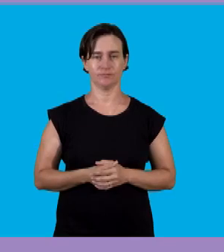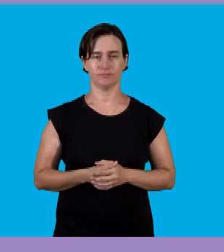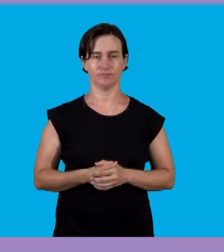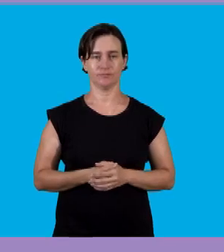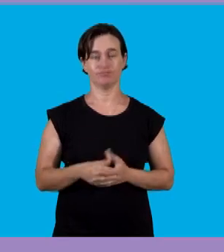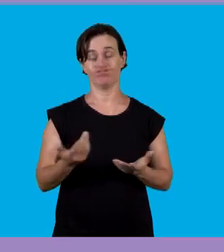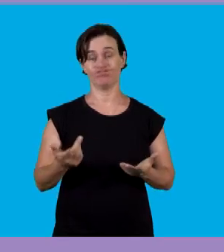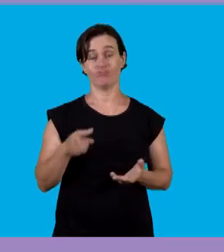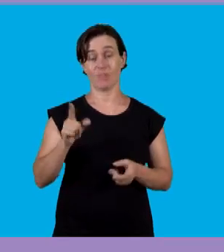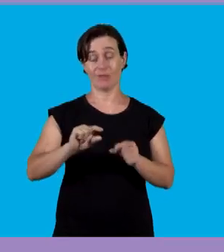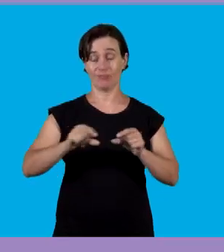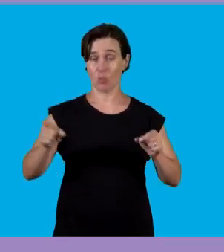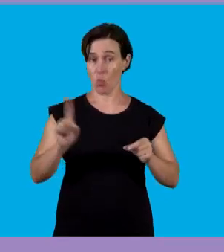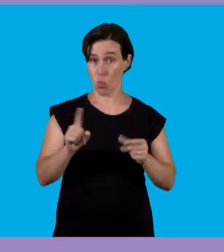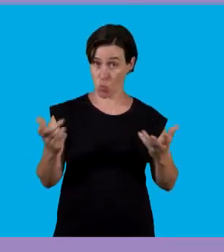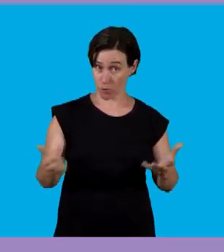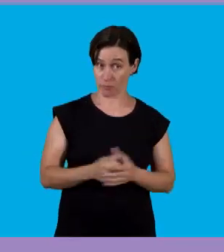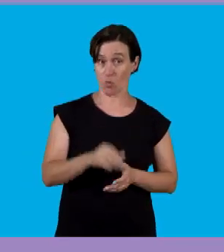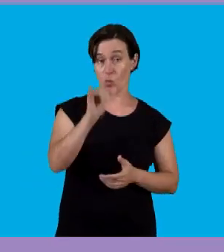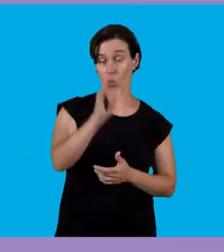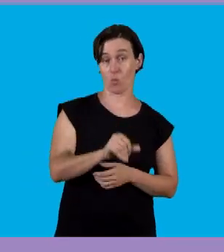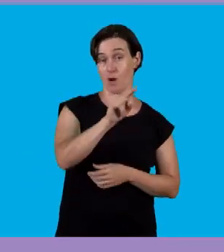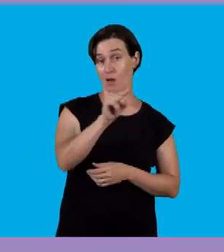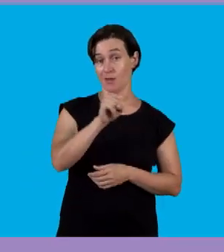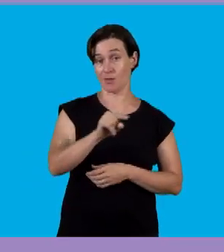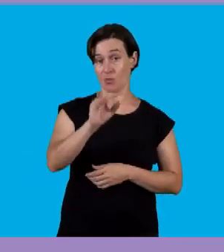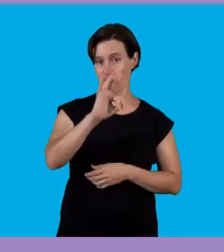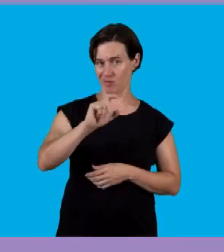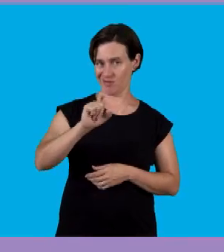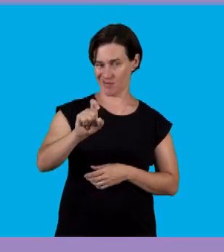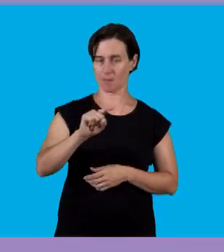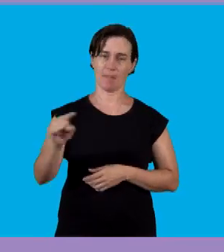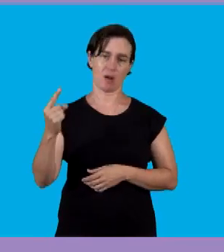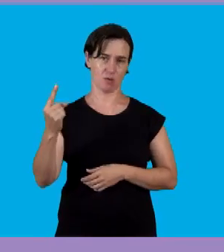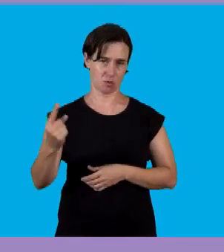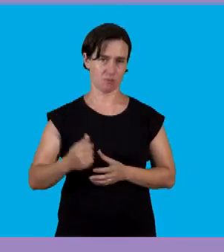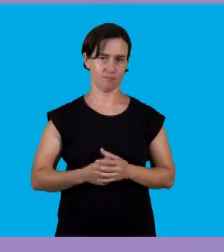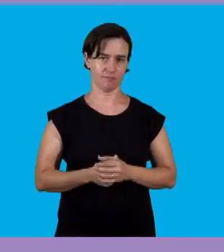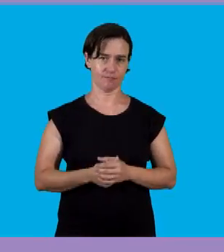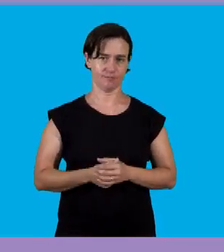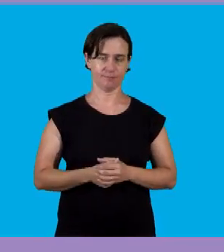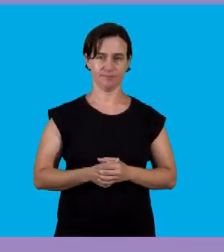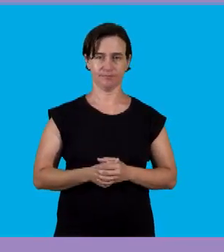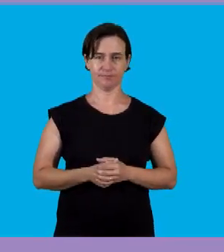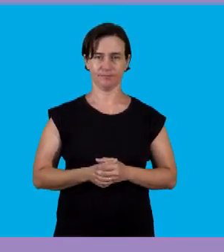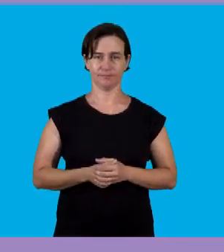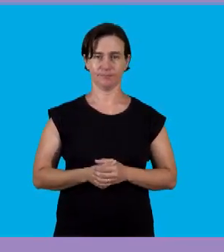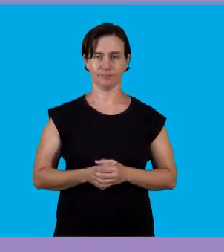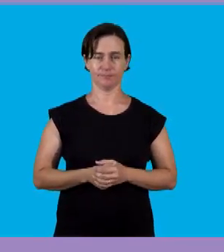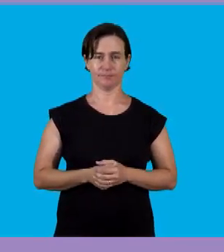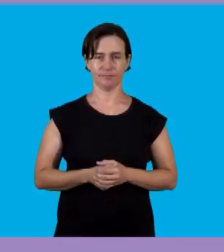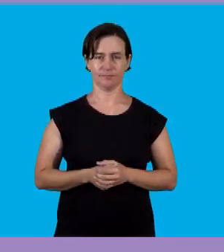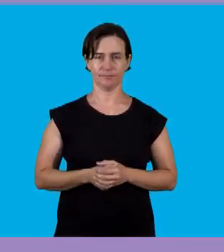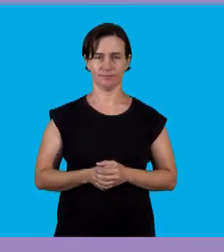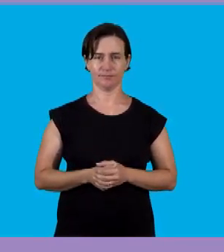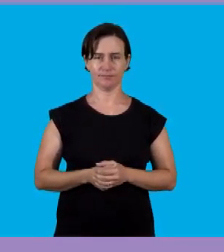that means our formula or equation is going to be 3x minus 1. Now,